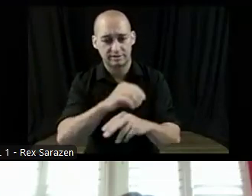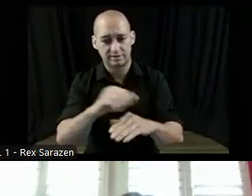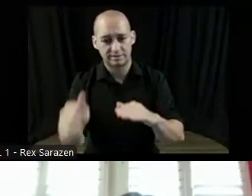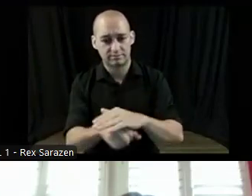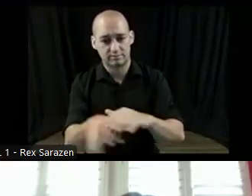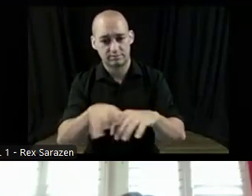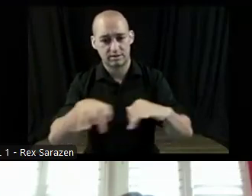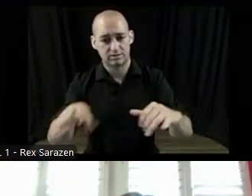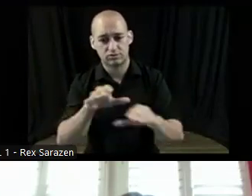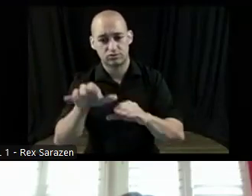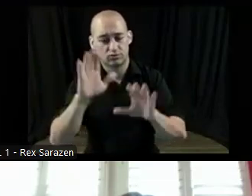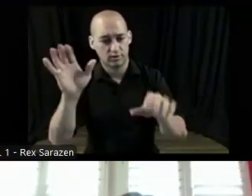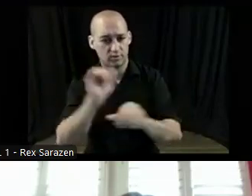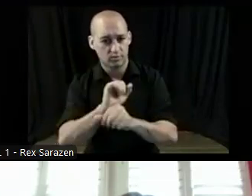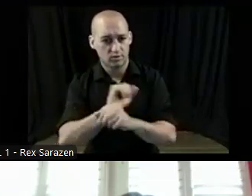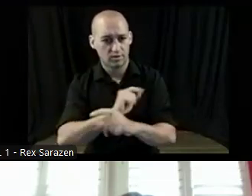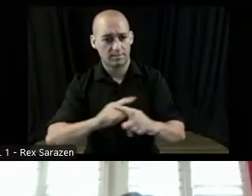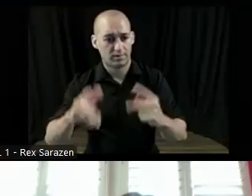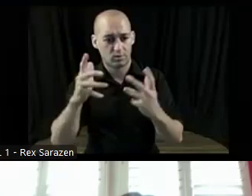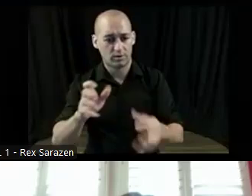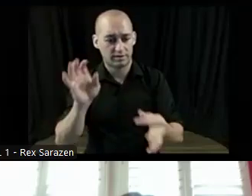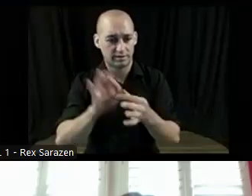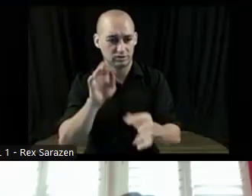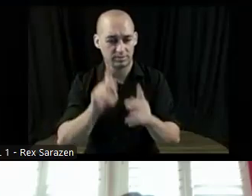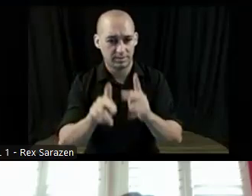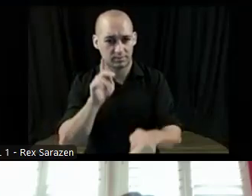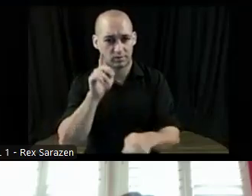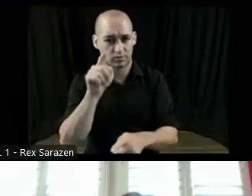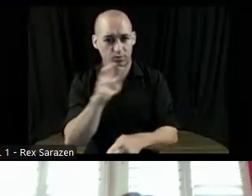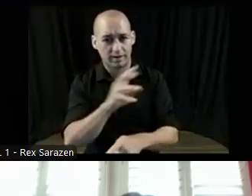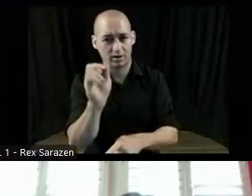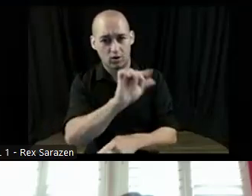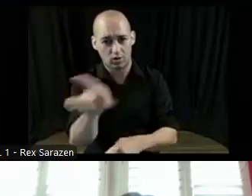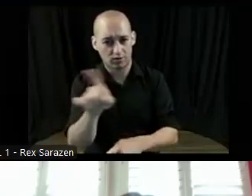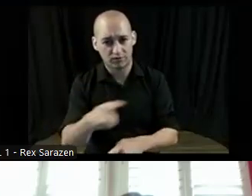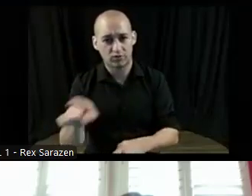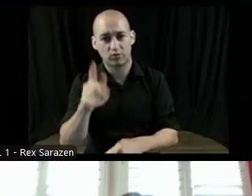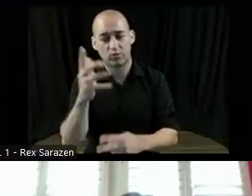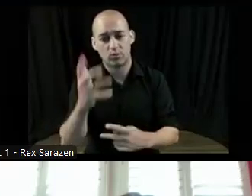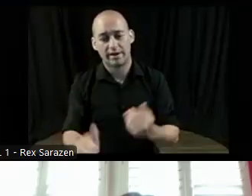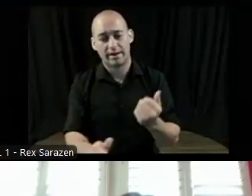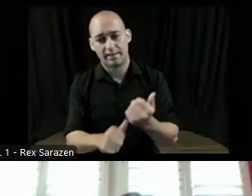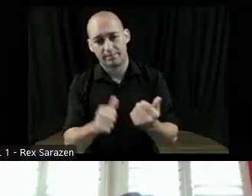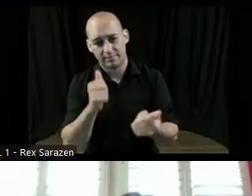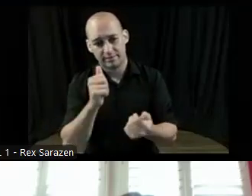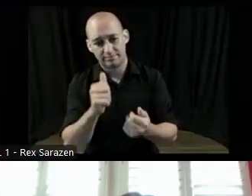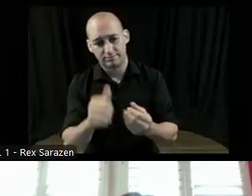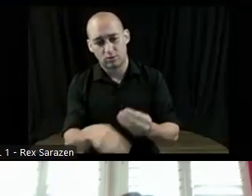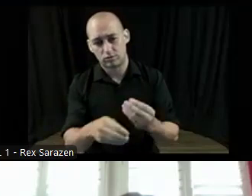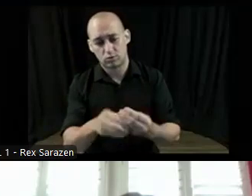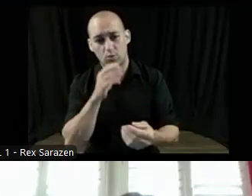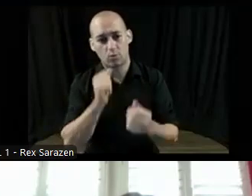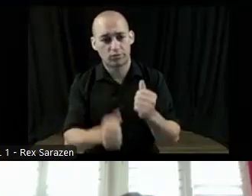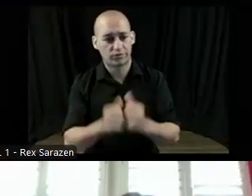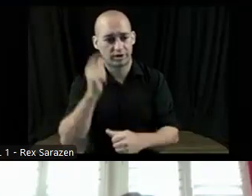make sure we're touching the people that all of you want to help as well. Older Californians, my sister